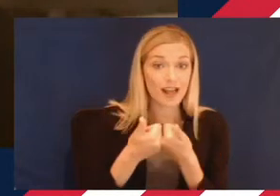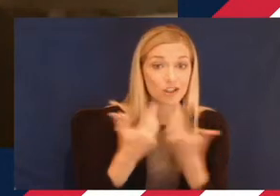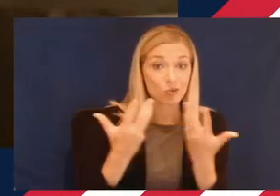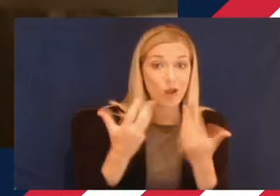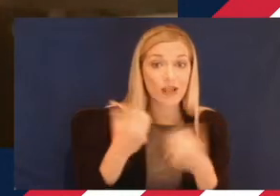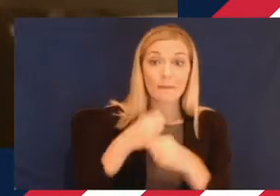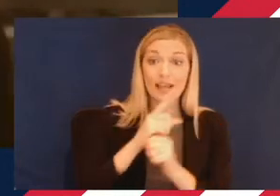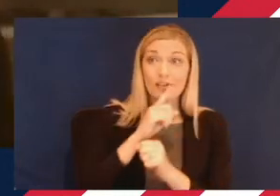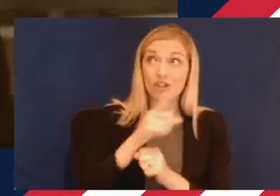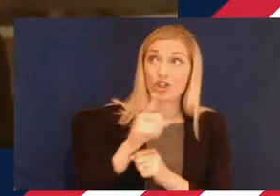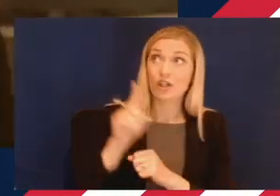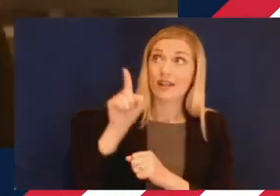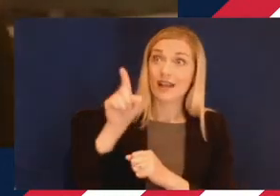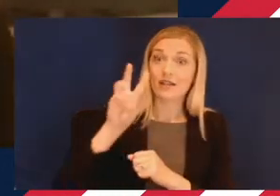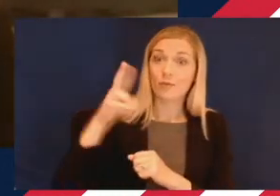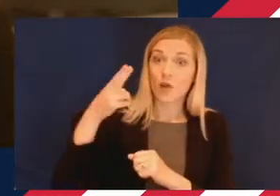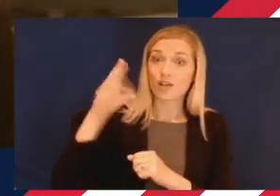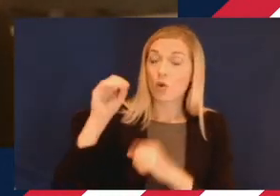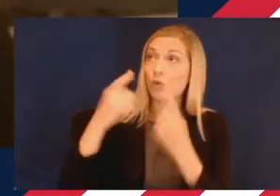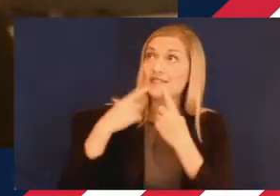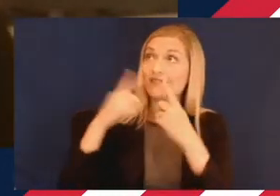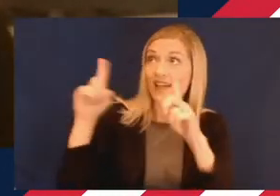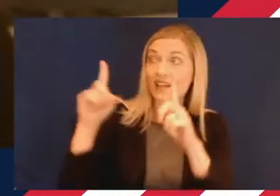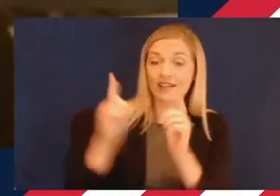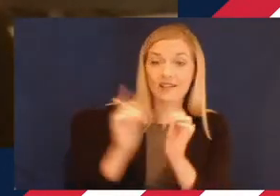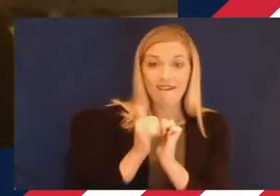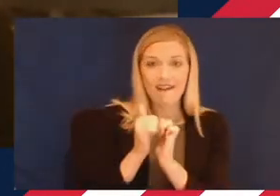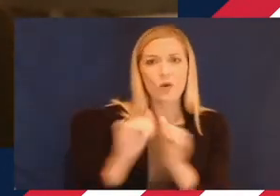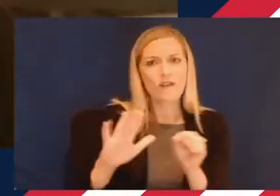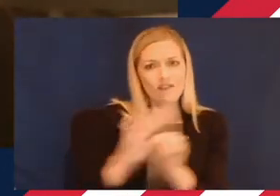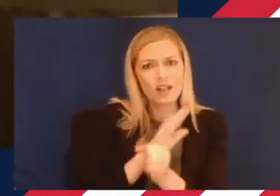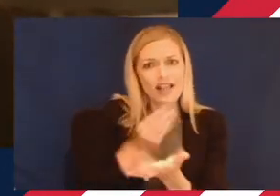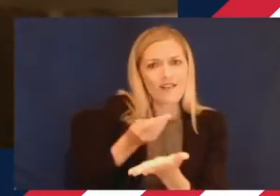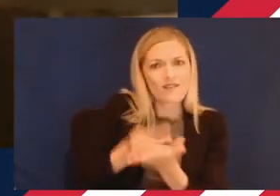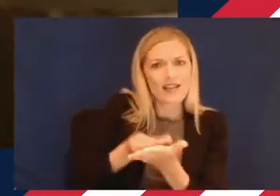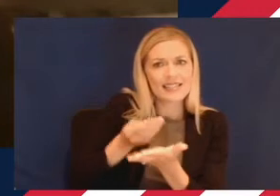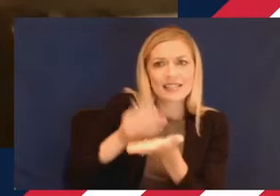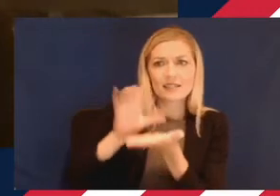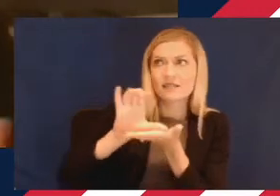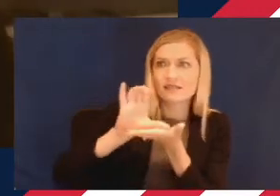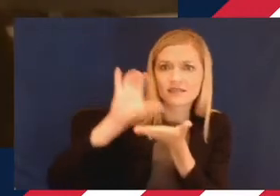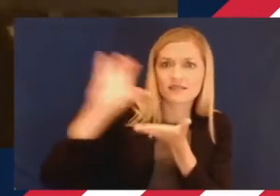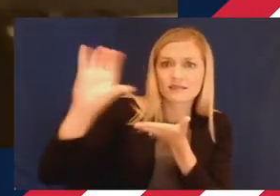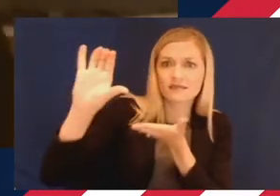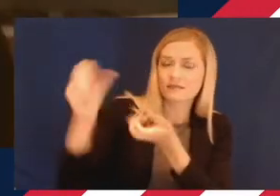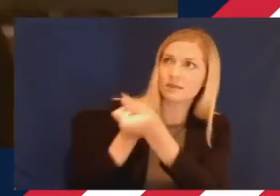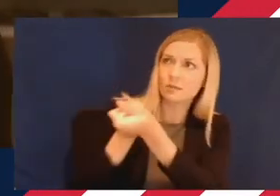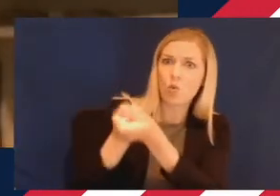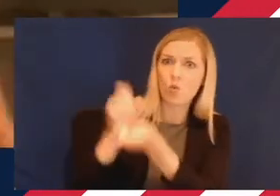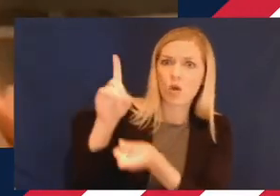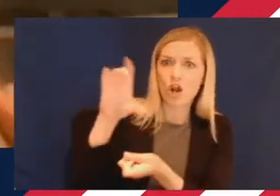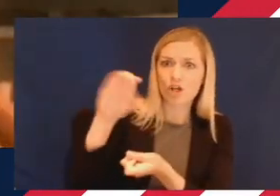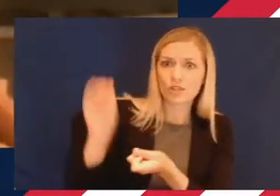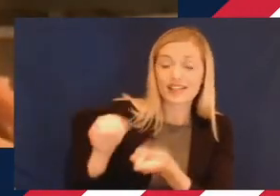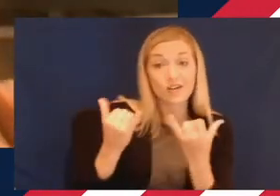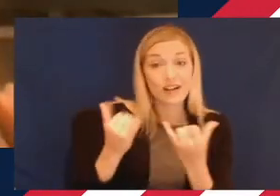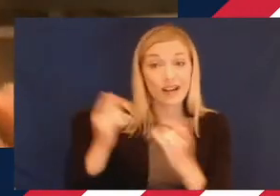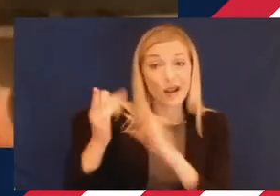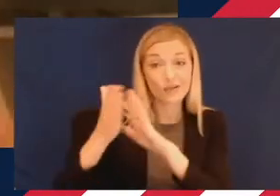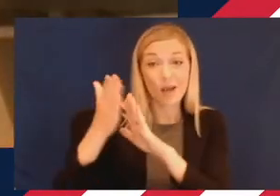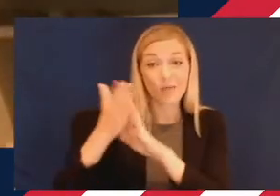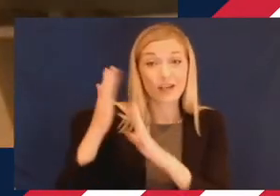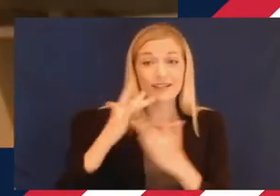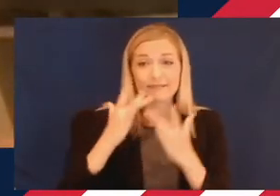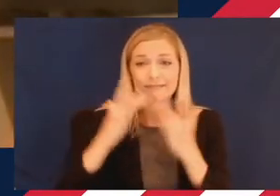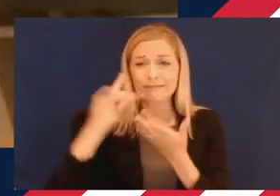funding it. It has been operating at a minuscule budget, yet we, as